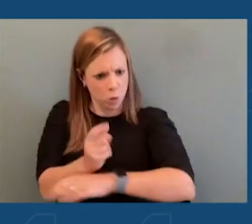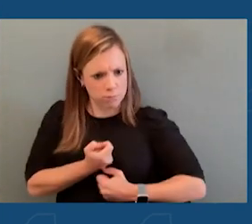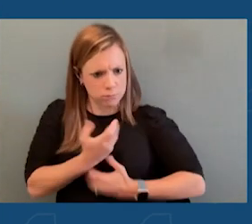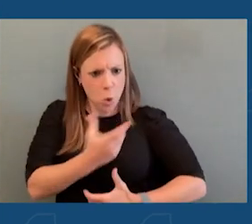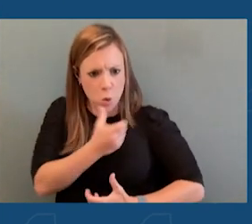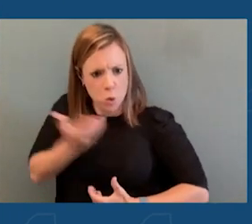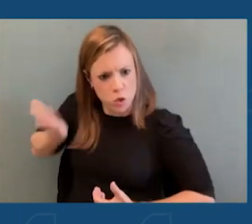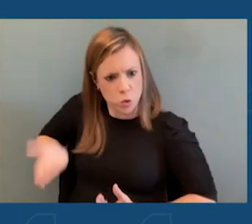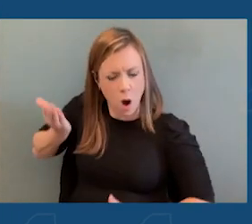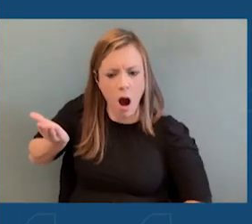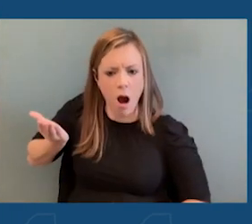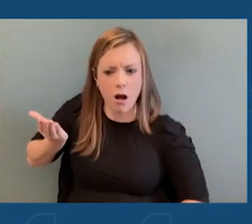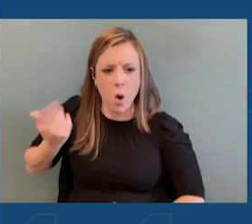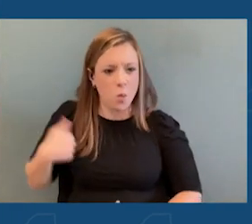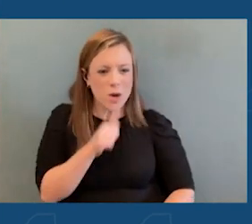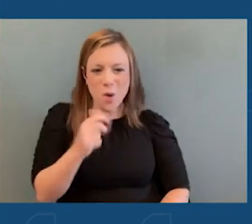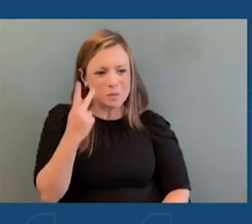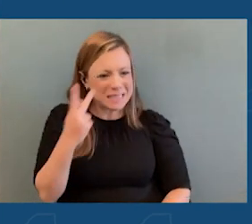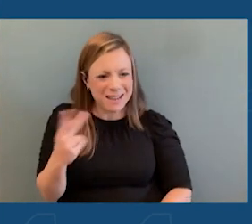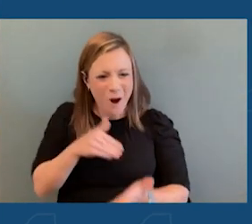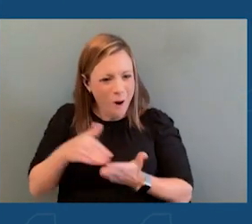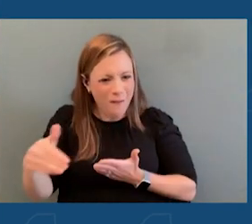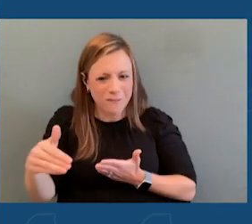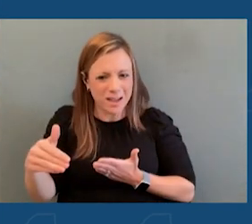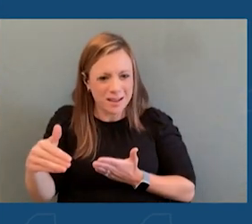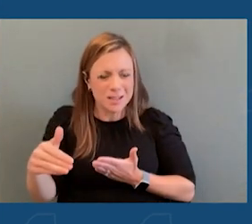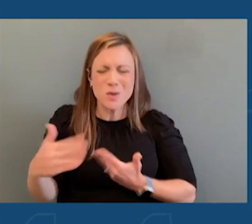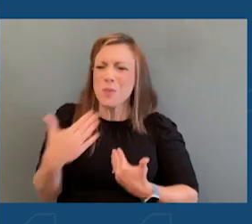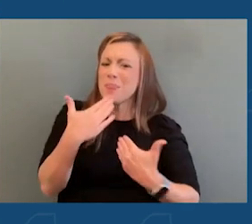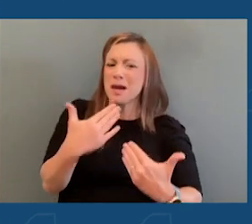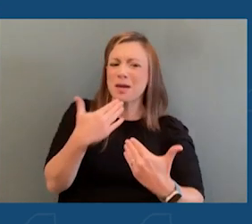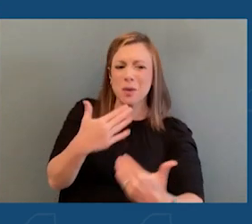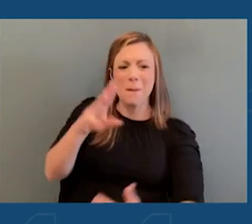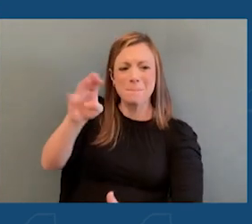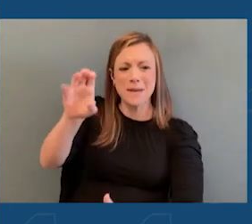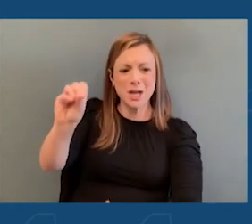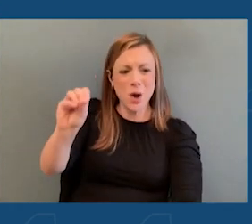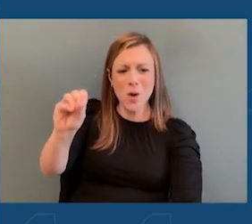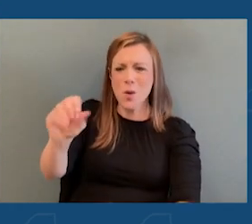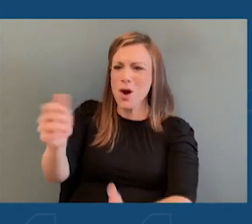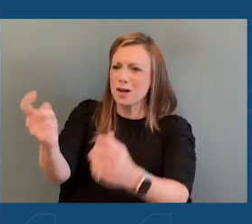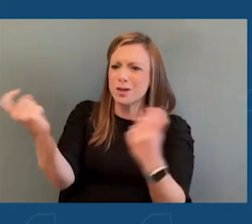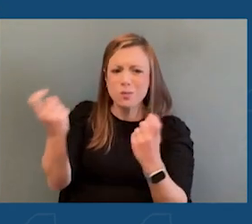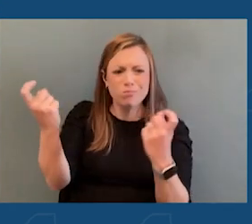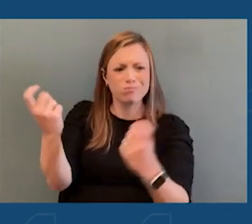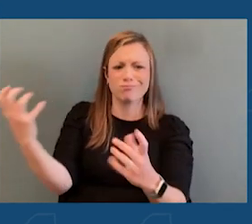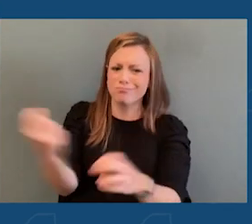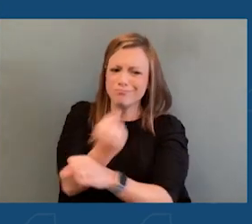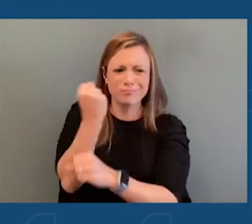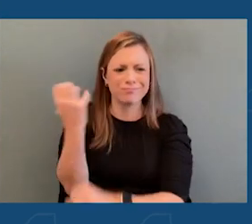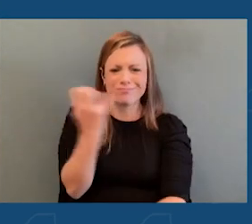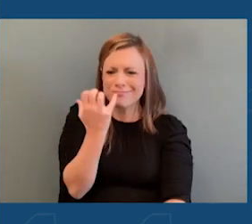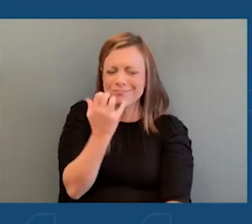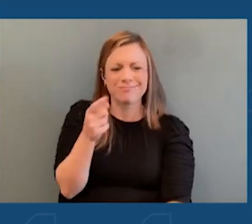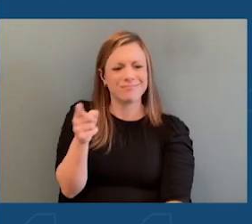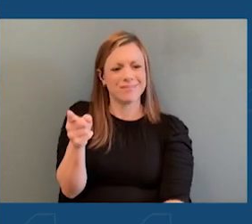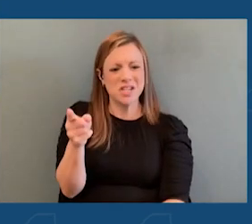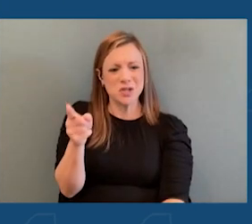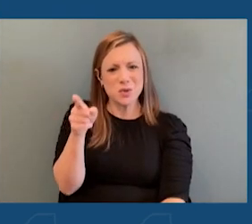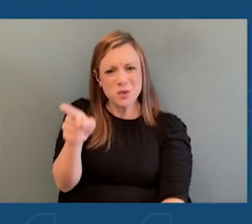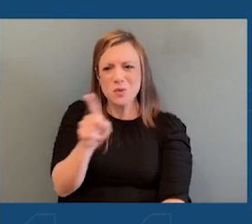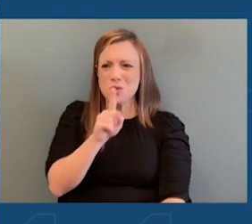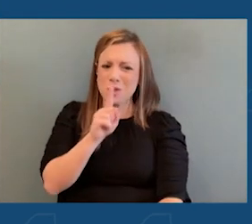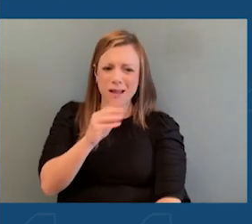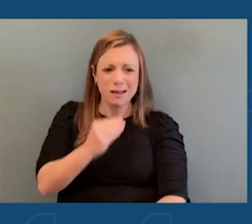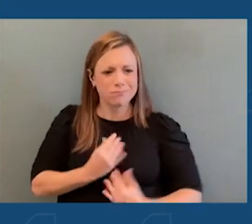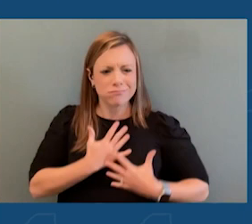that. Mino Laura, congratulations, seriously, for your tremendous work enriching our communities and uplifting our